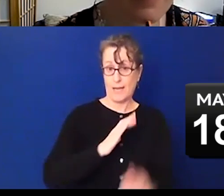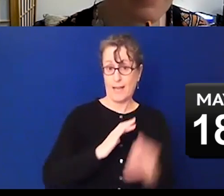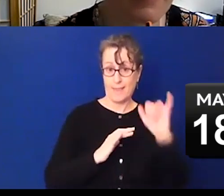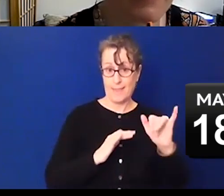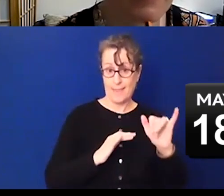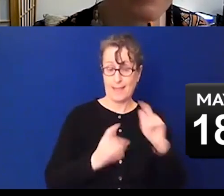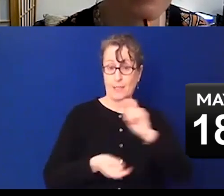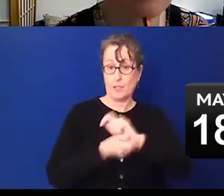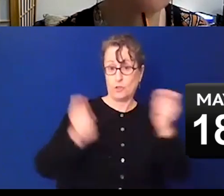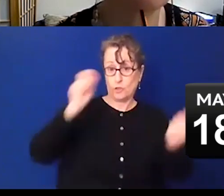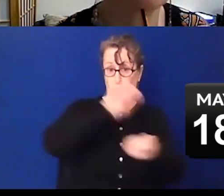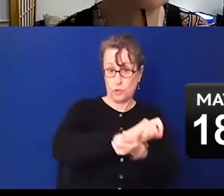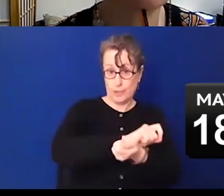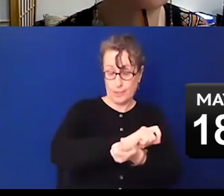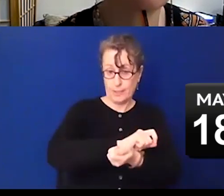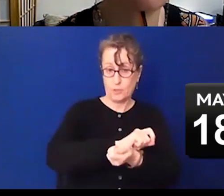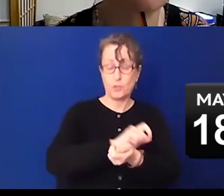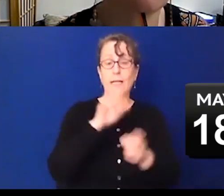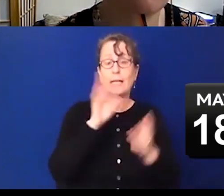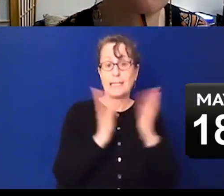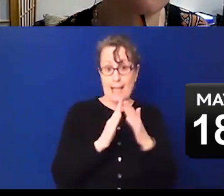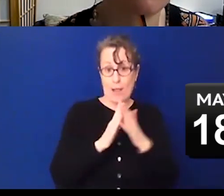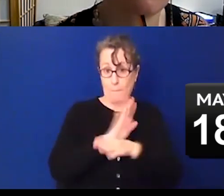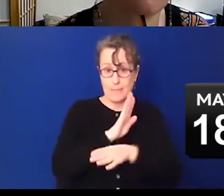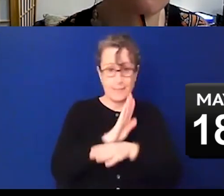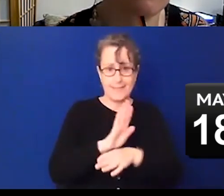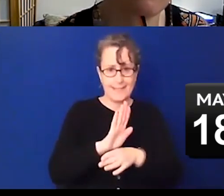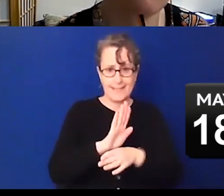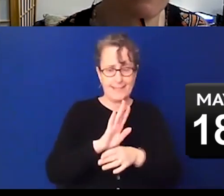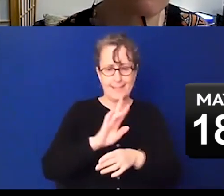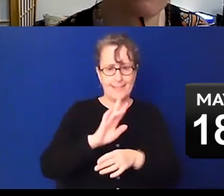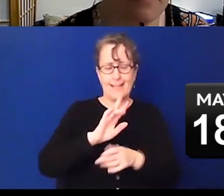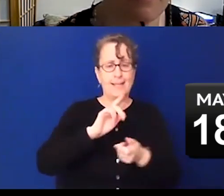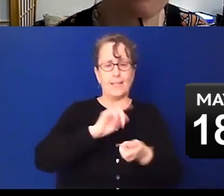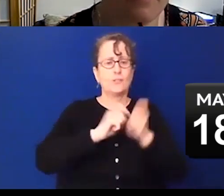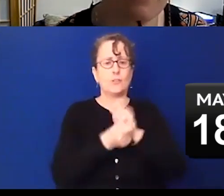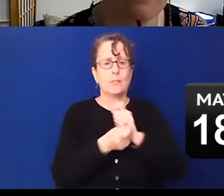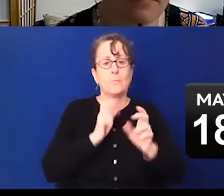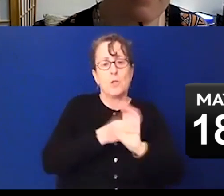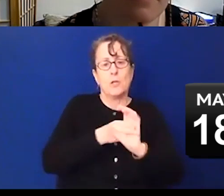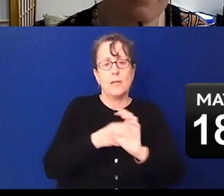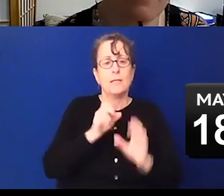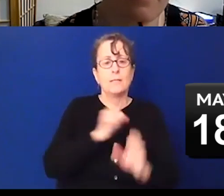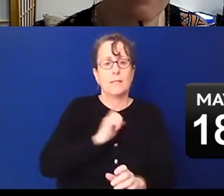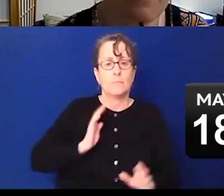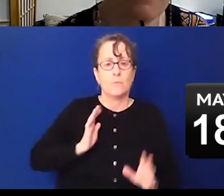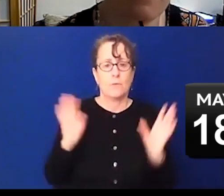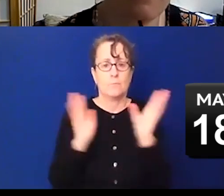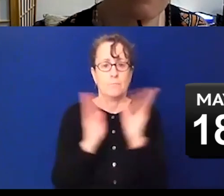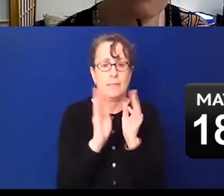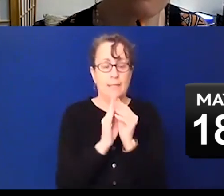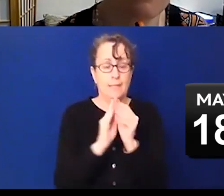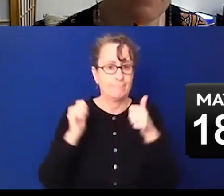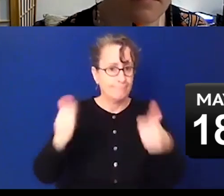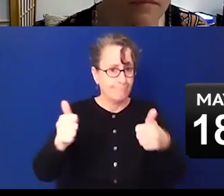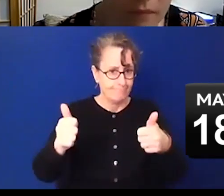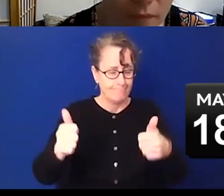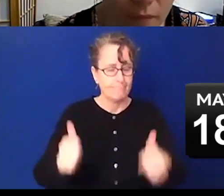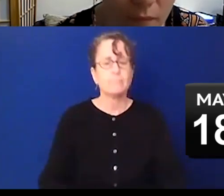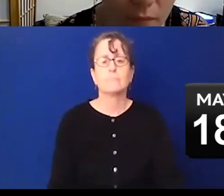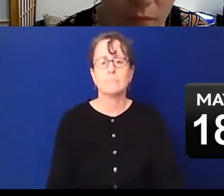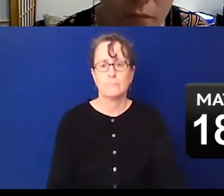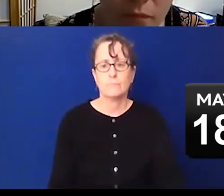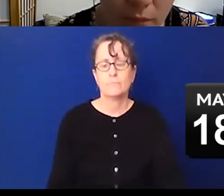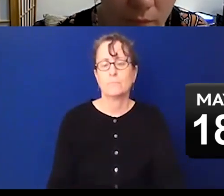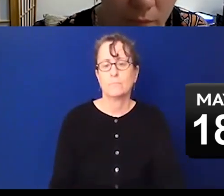change participation in town business to be participation in select board meetings. Mm-hmm. Nice catch. Okay. Thanks. Can you